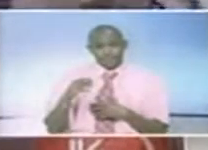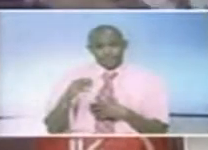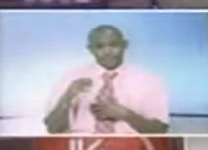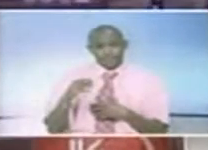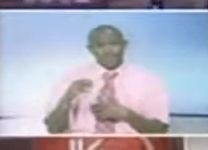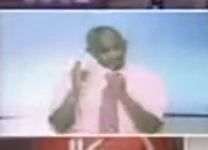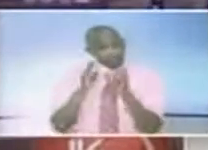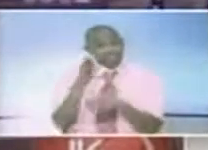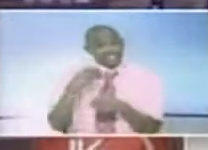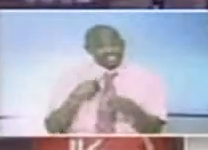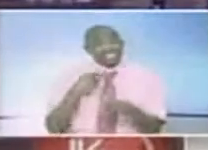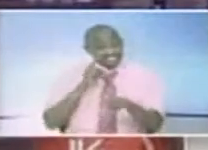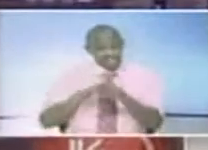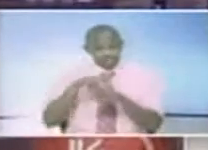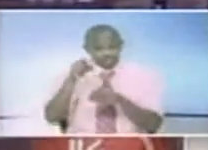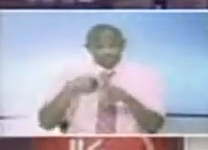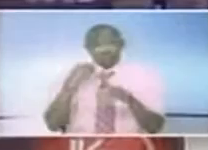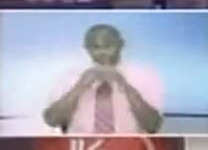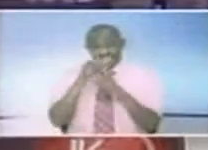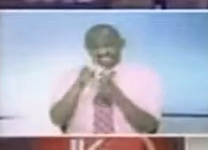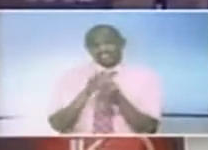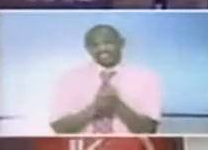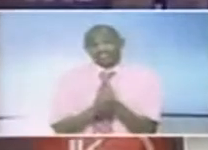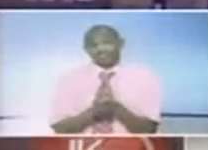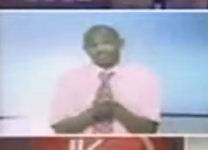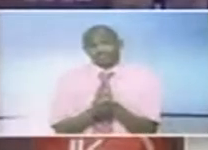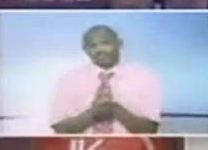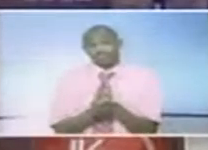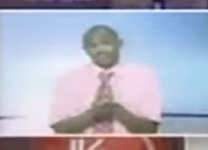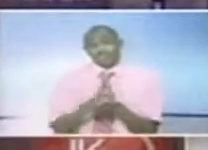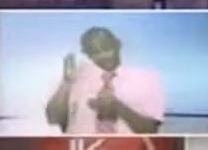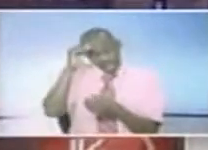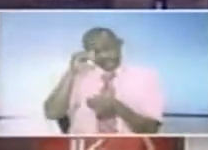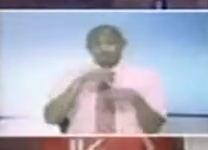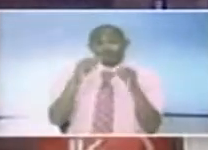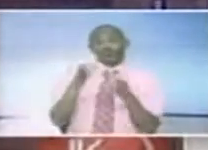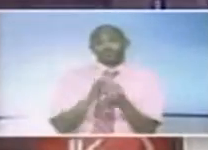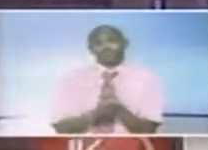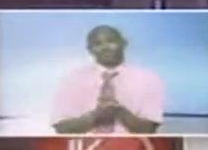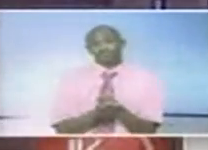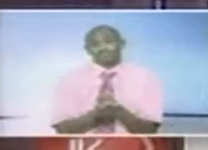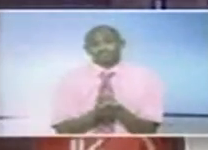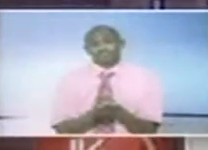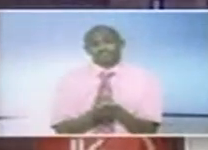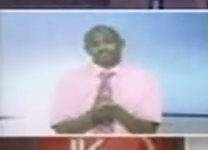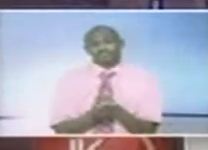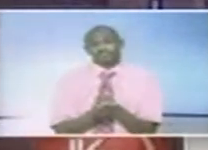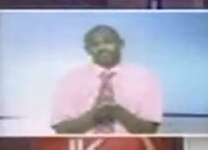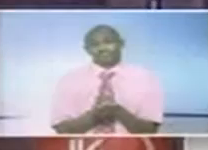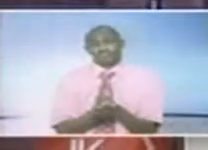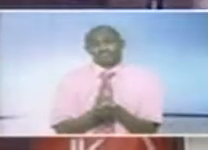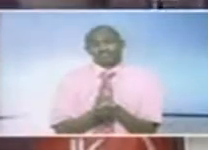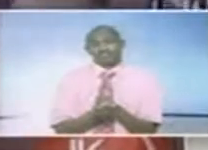it's normal. But with time, you build it up and... You learn to move on and do things on your own.